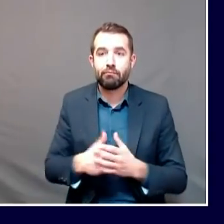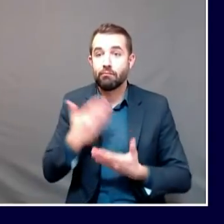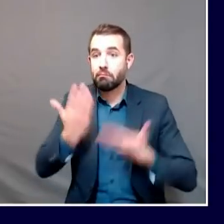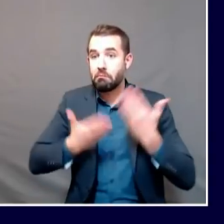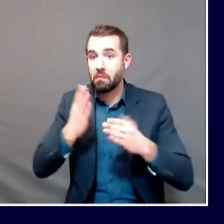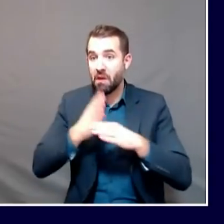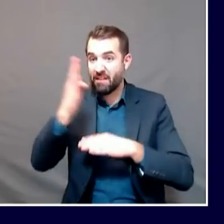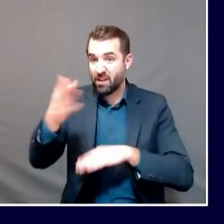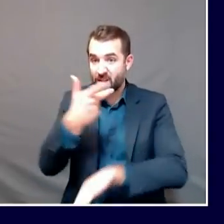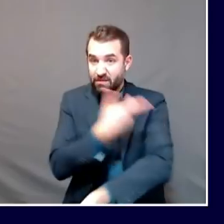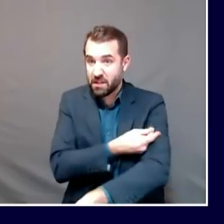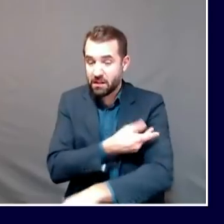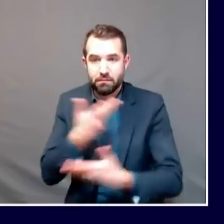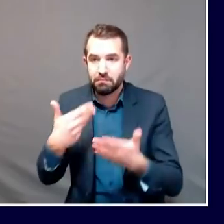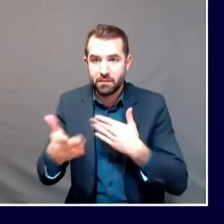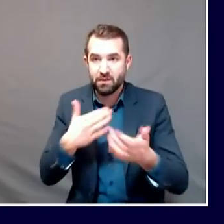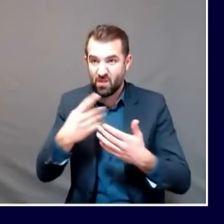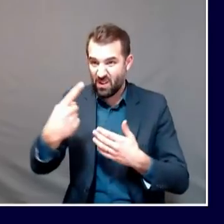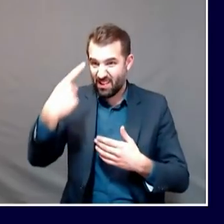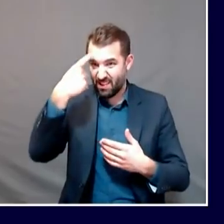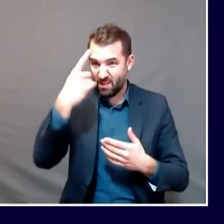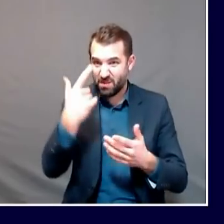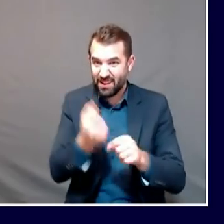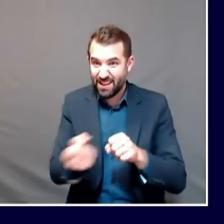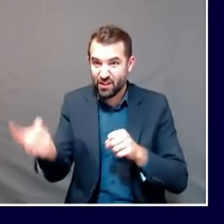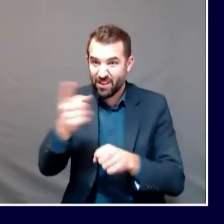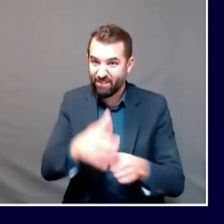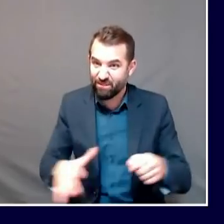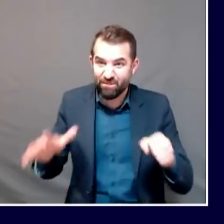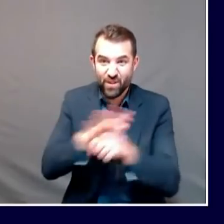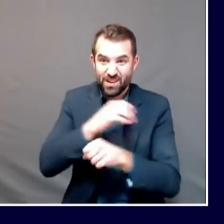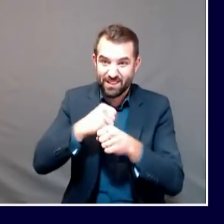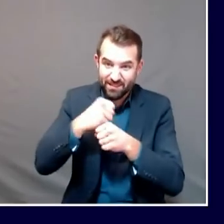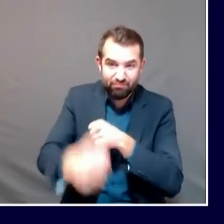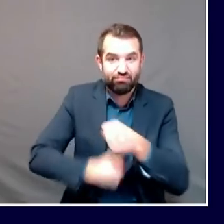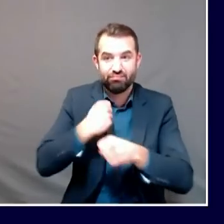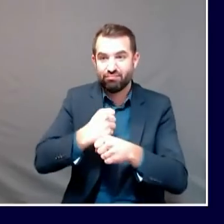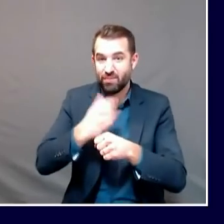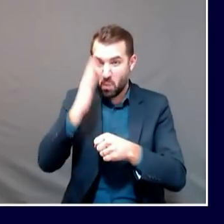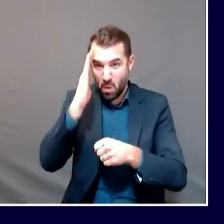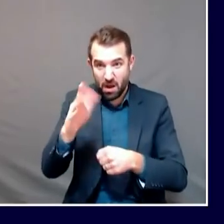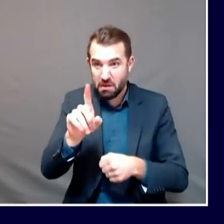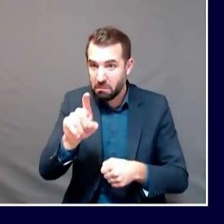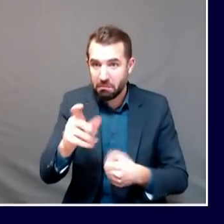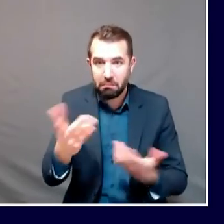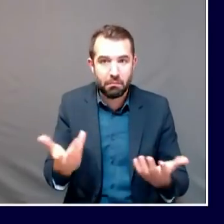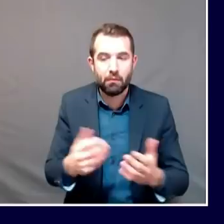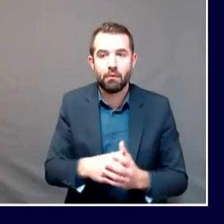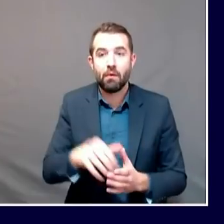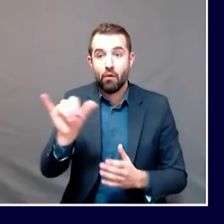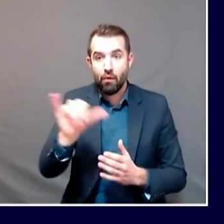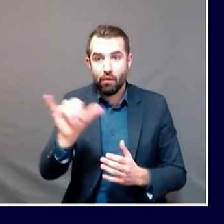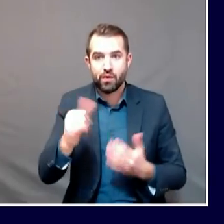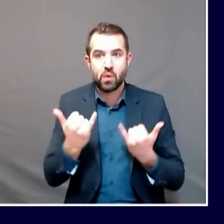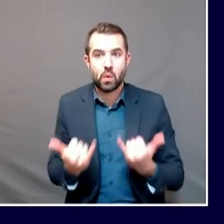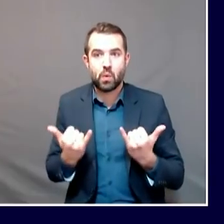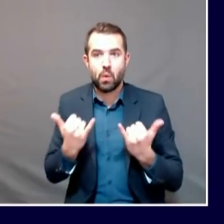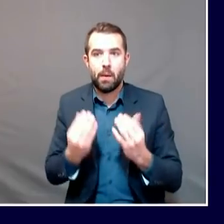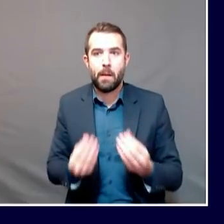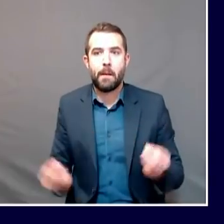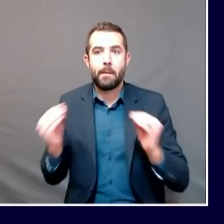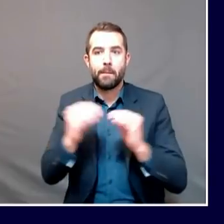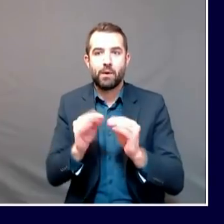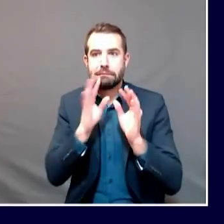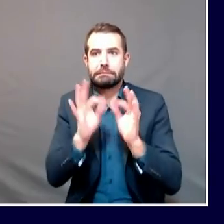thinking most of next year? And you also said that those measures may be even more important as the vaccines are rolling out. Why is